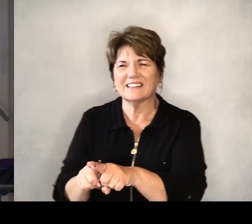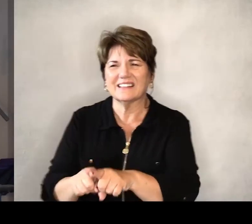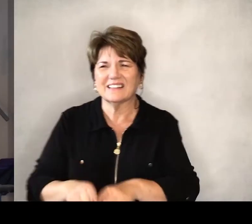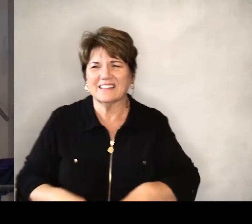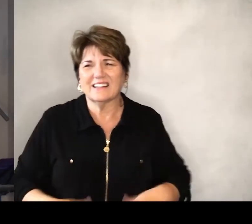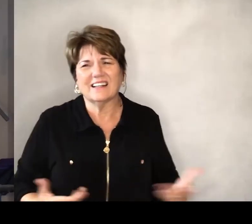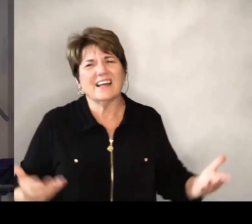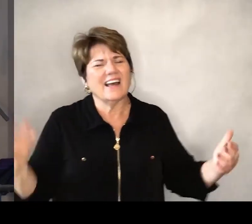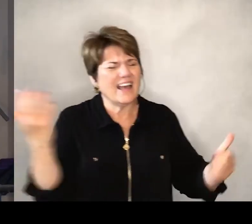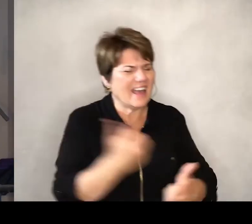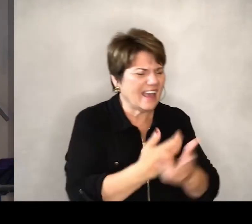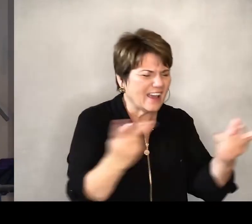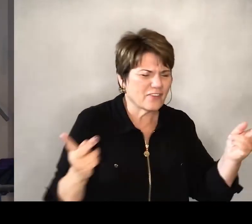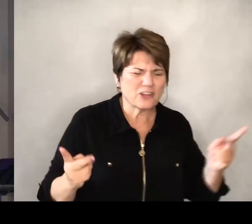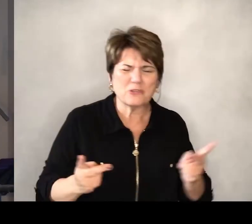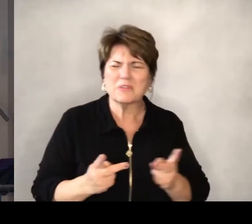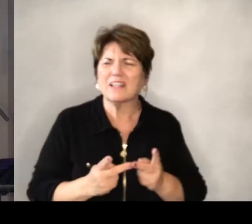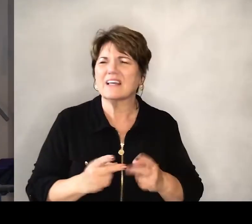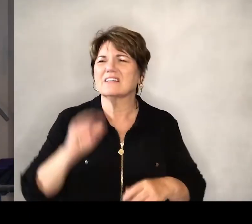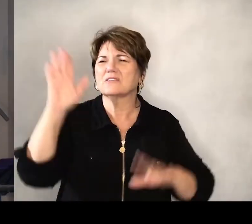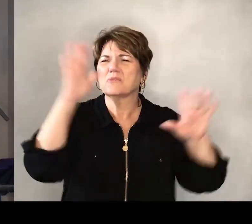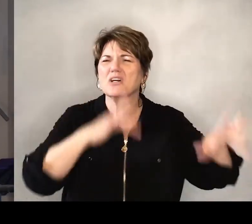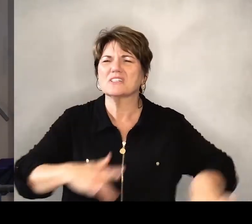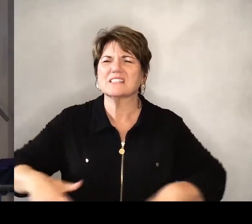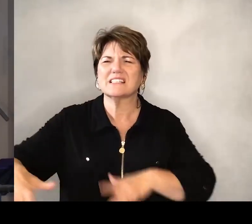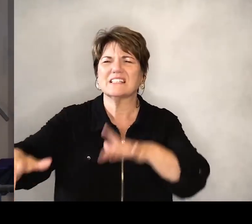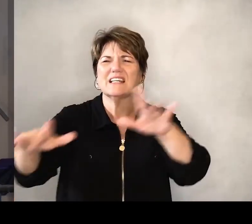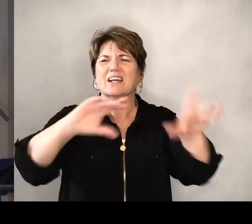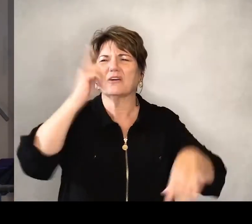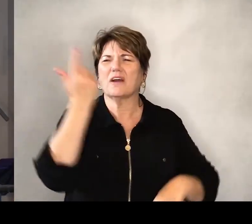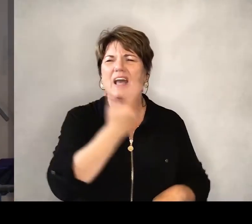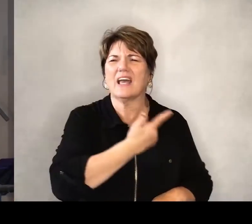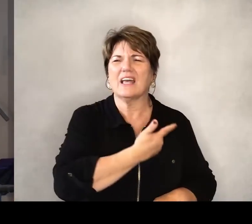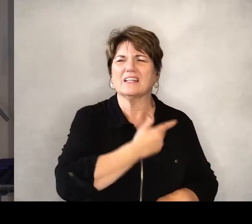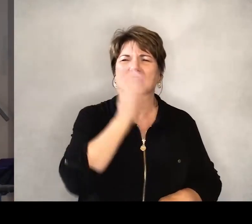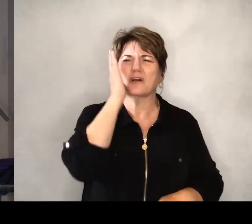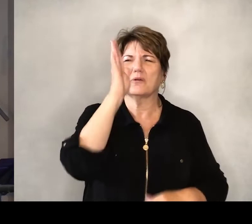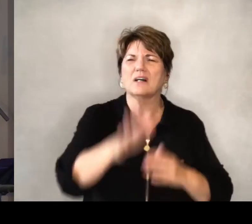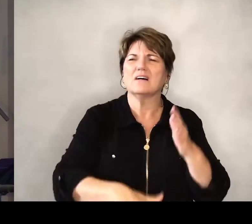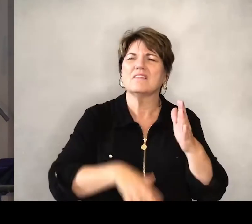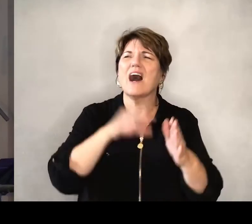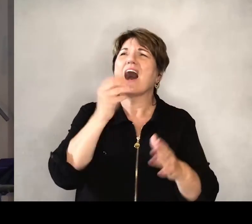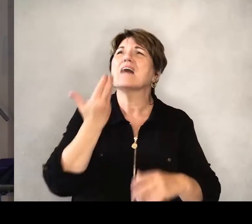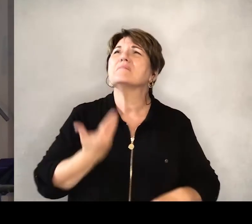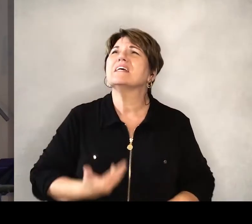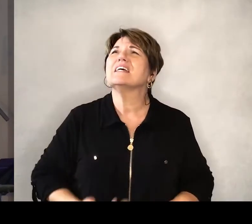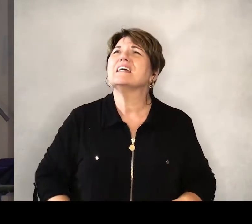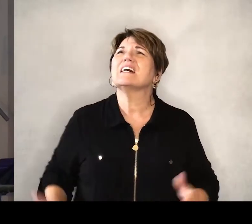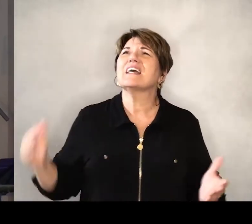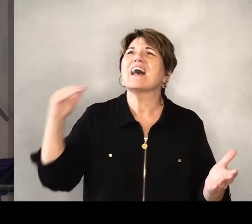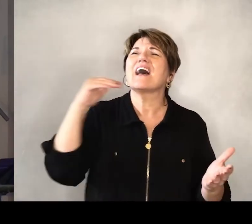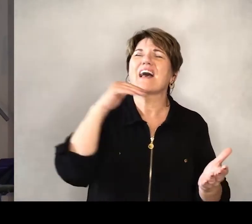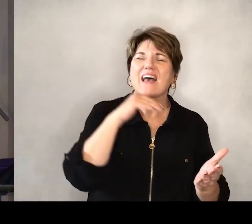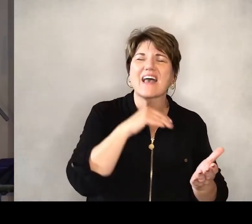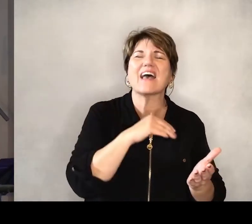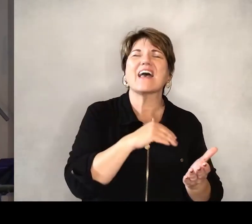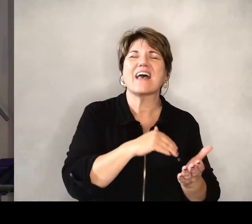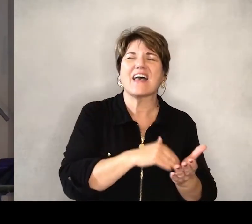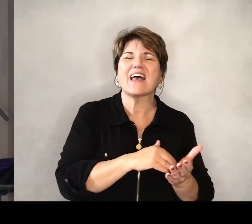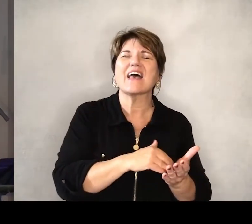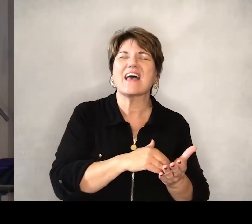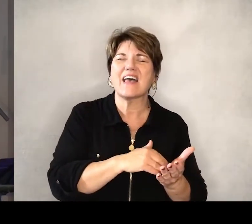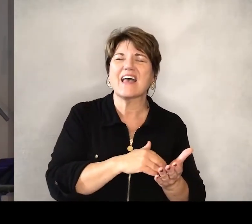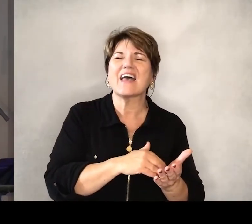and there's not a place your mercy and grace won't find me again.